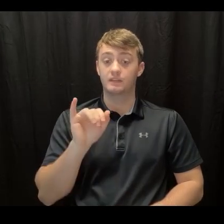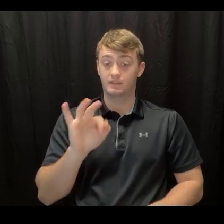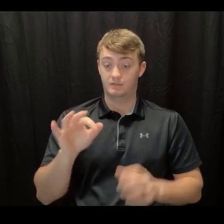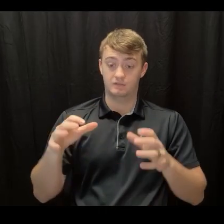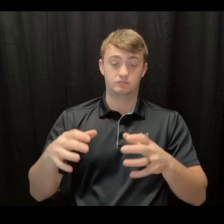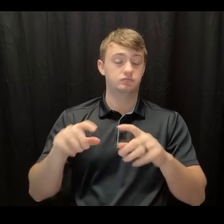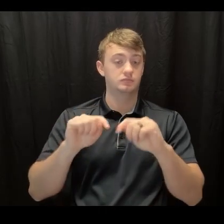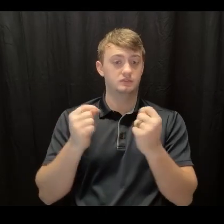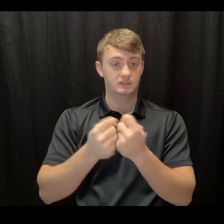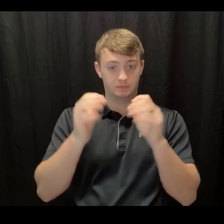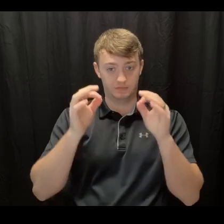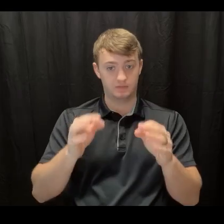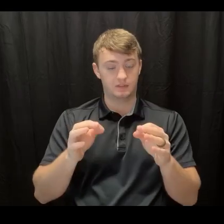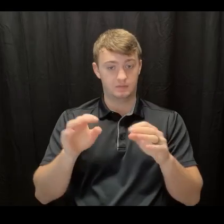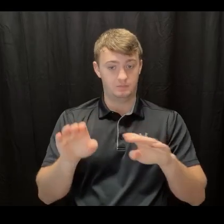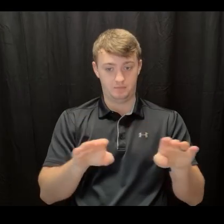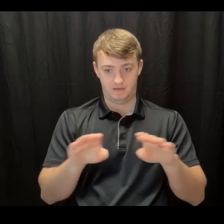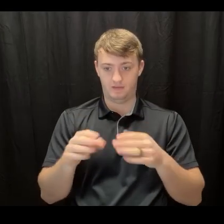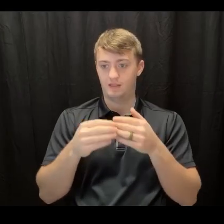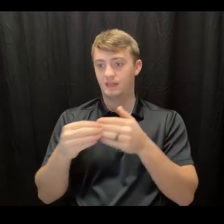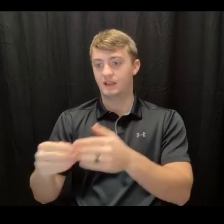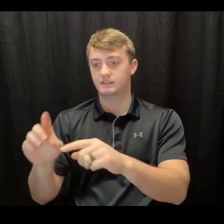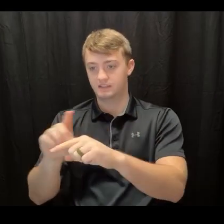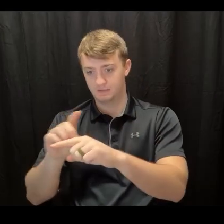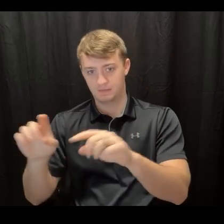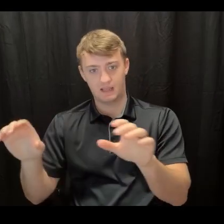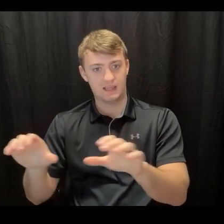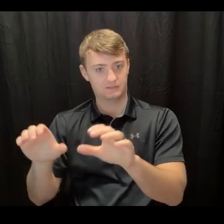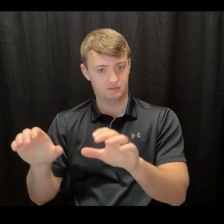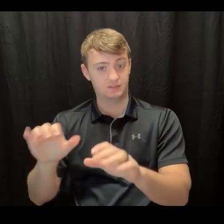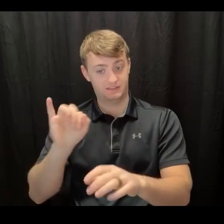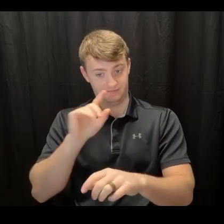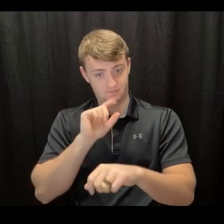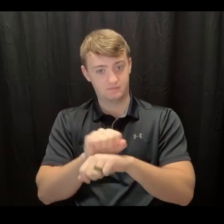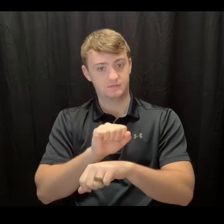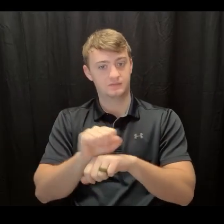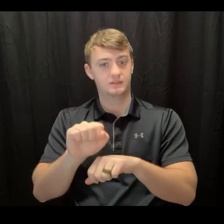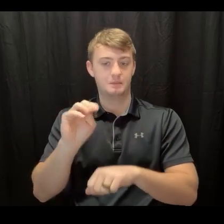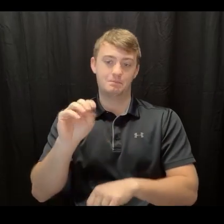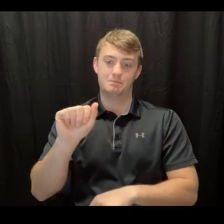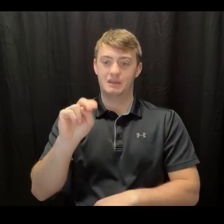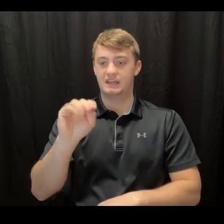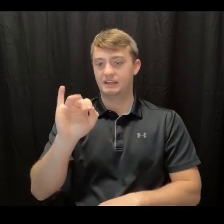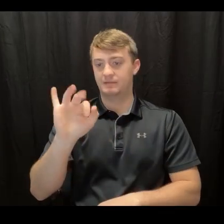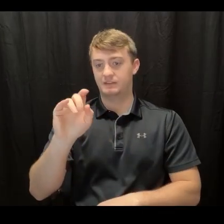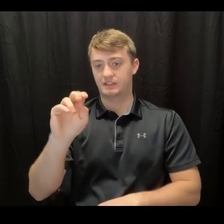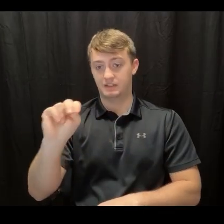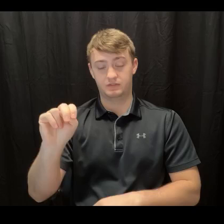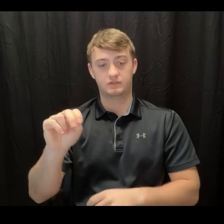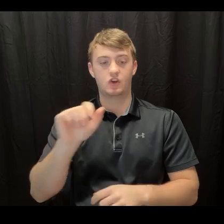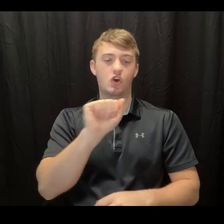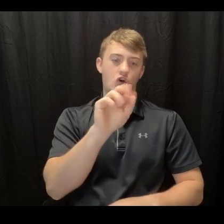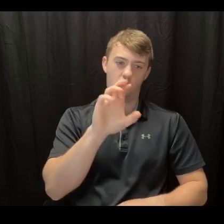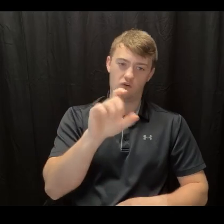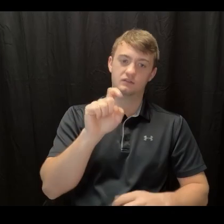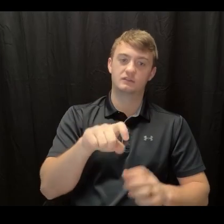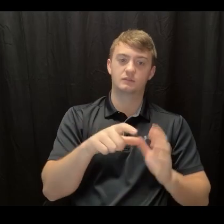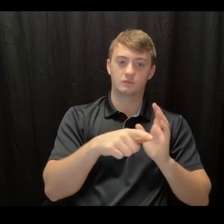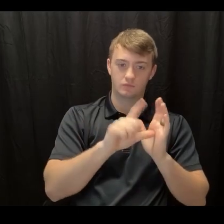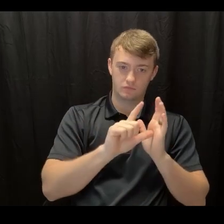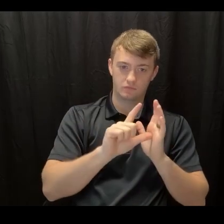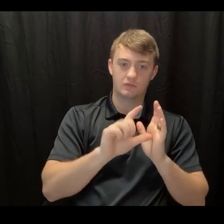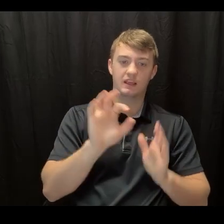If the team determines that the behavior that led to disciplinary action is a manifestation, the ARC must conduct or